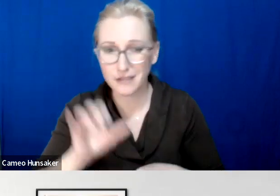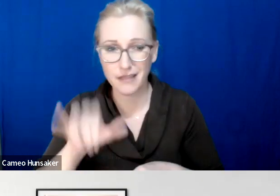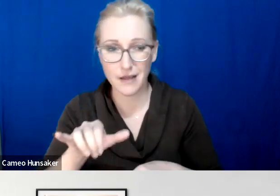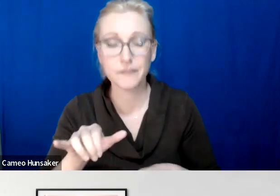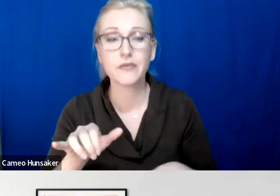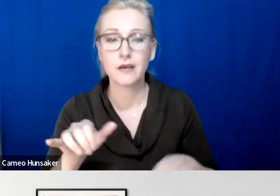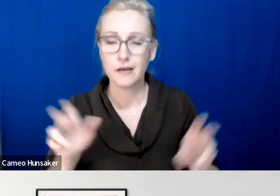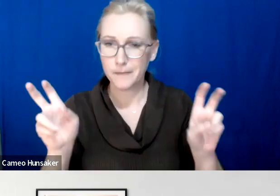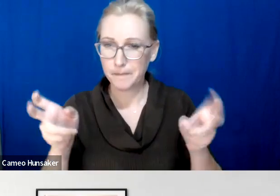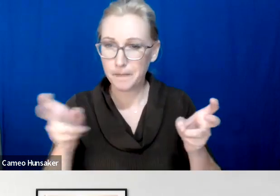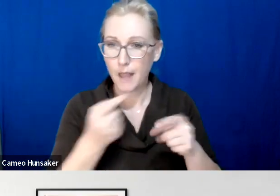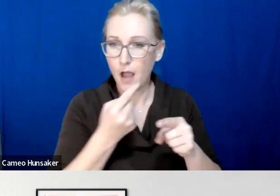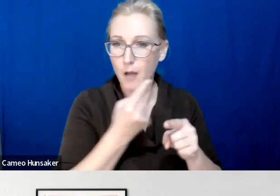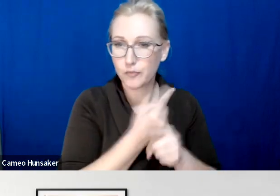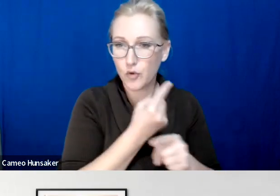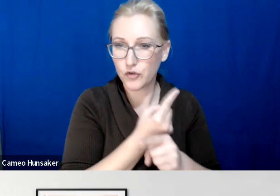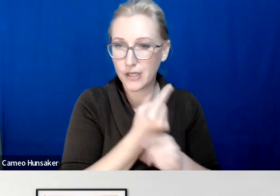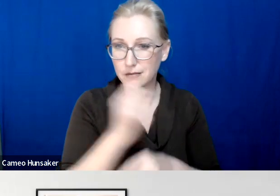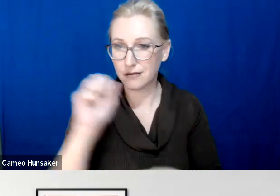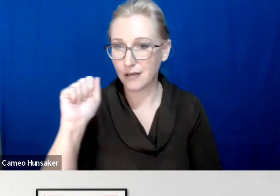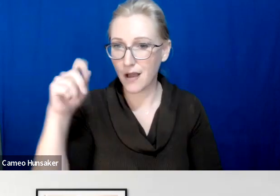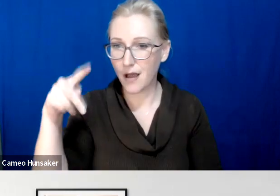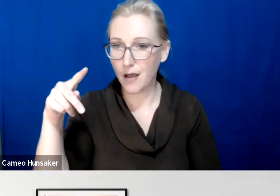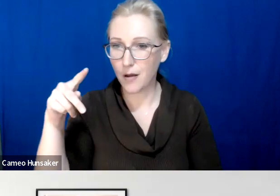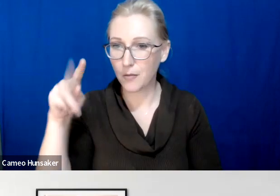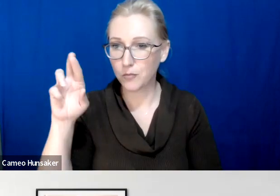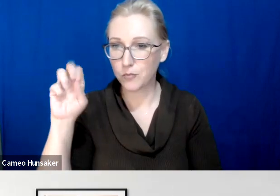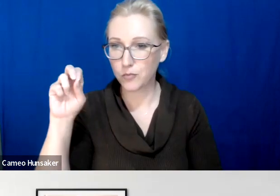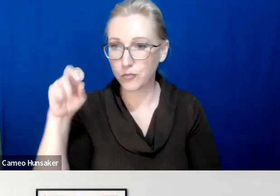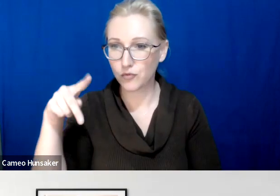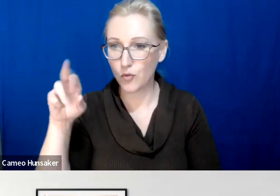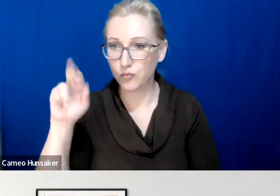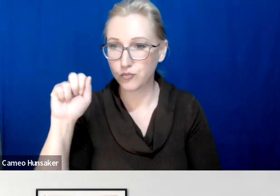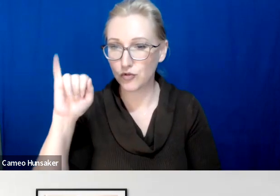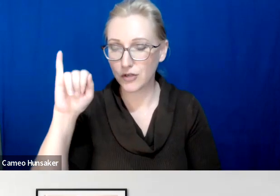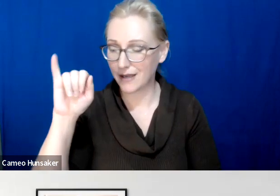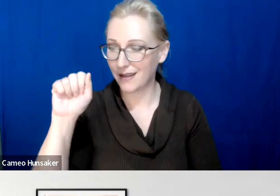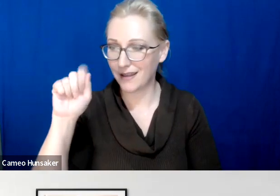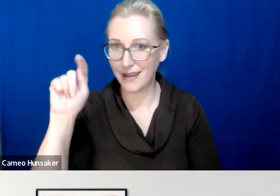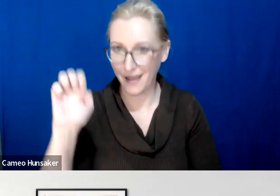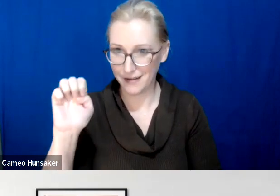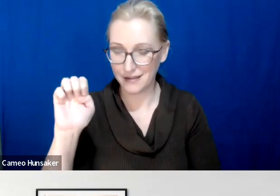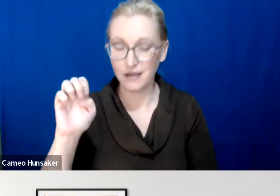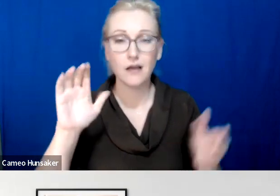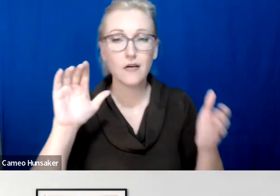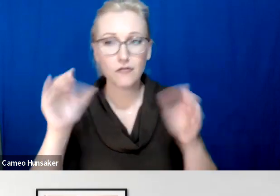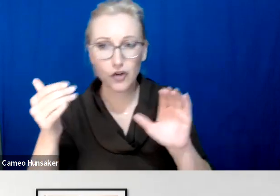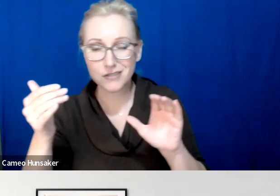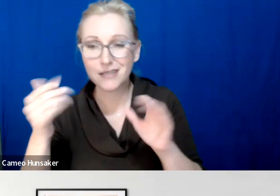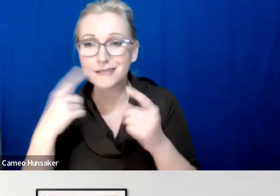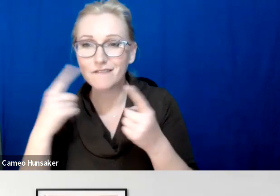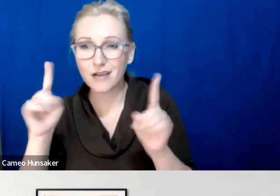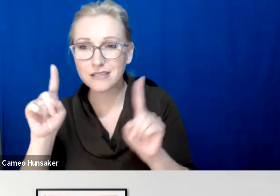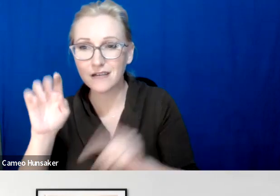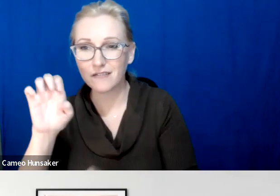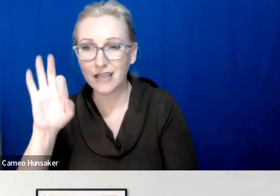appropriate versus effective. Yeah. Can you touch just a little bit on that? Because I know